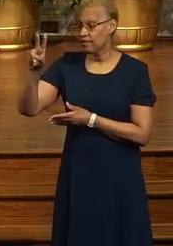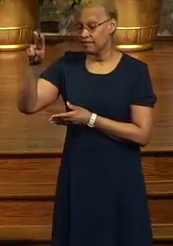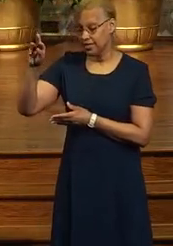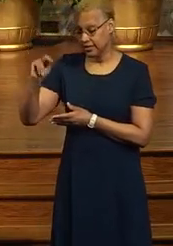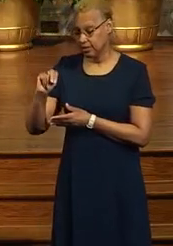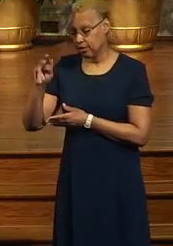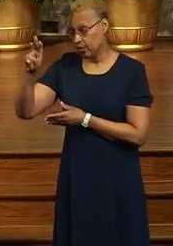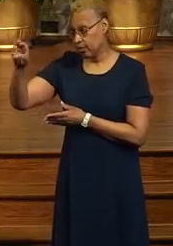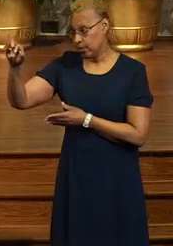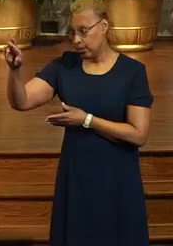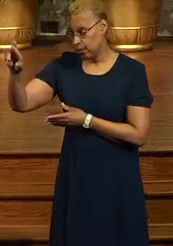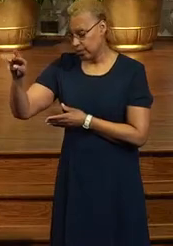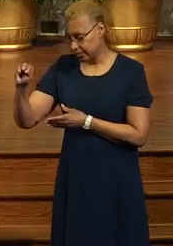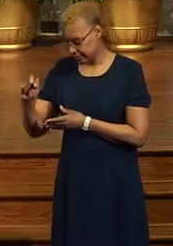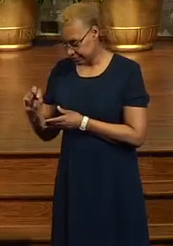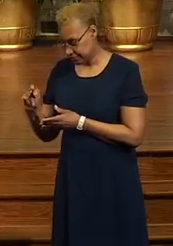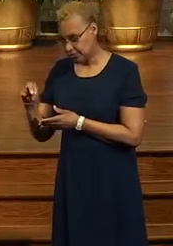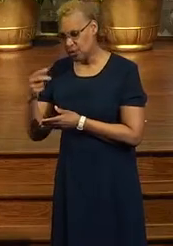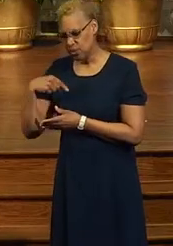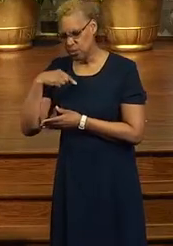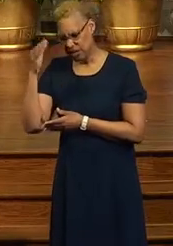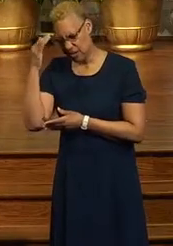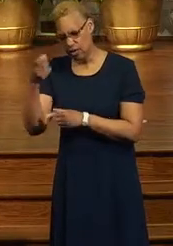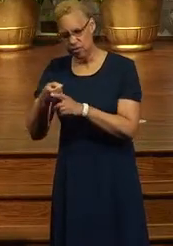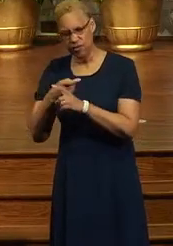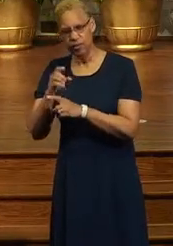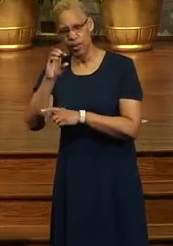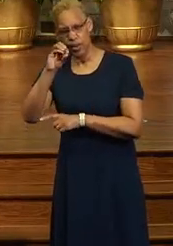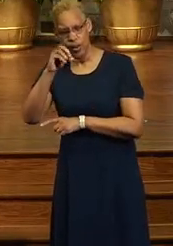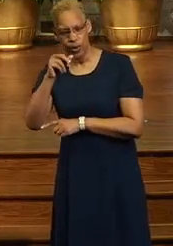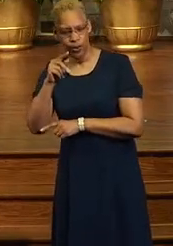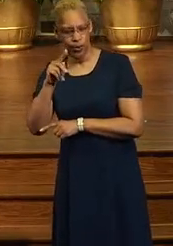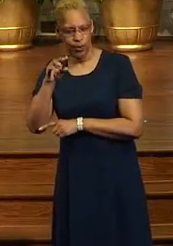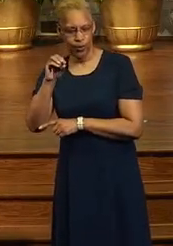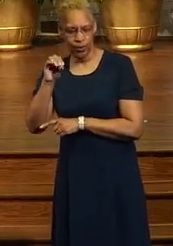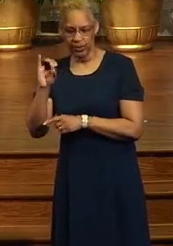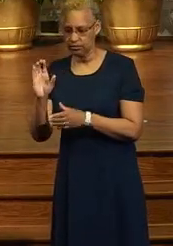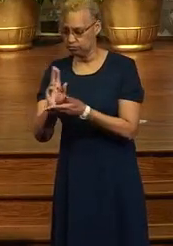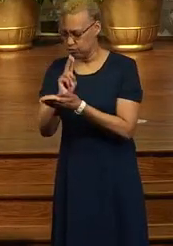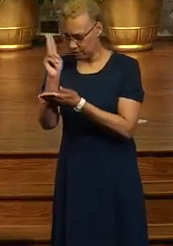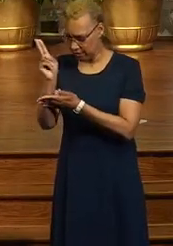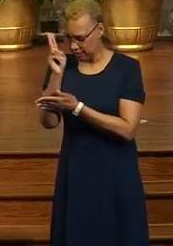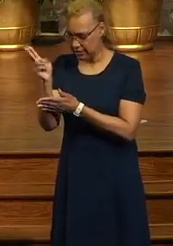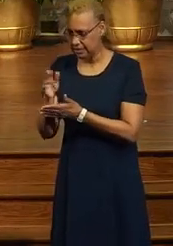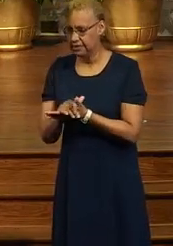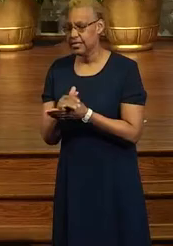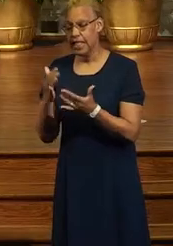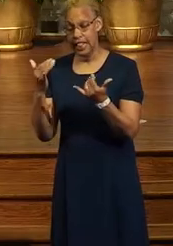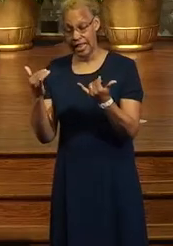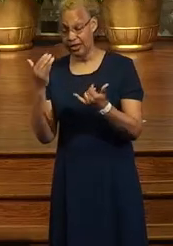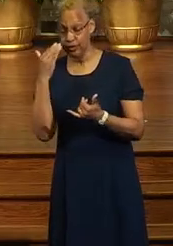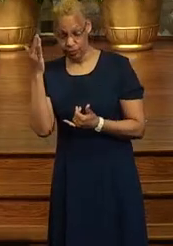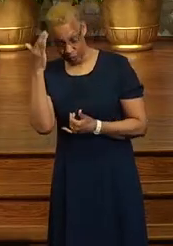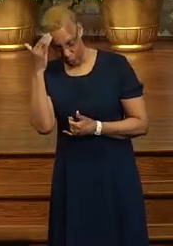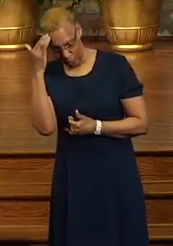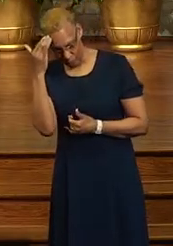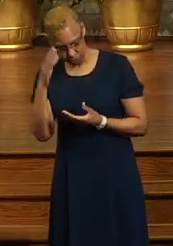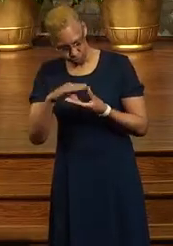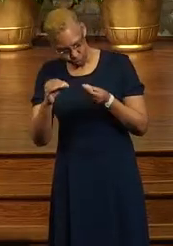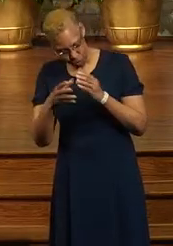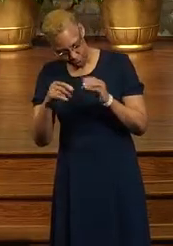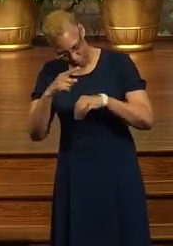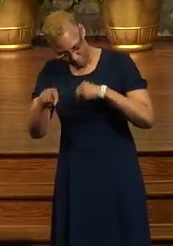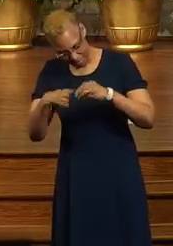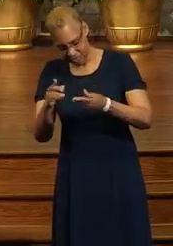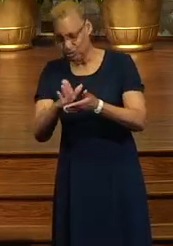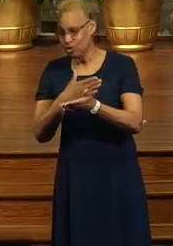Warren, who, of course, many of us know from Oakwood, Take 6, and so forth. And so now you know the rest of the story. Let us